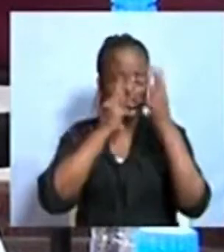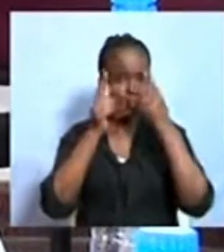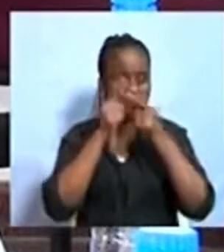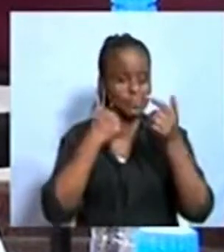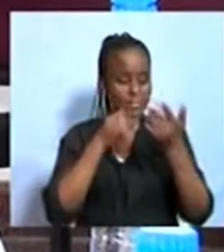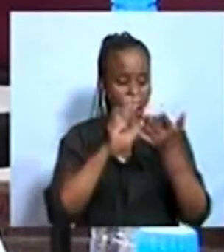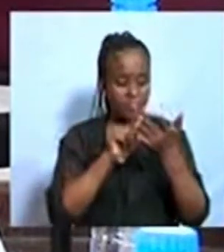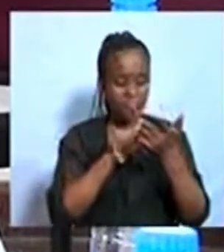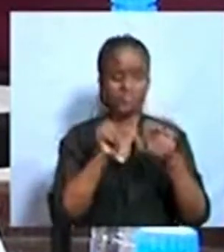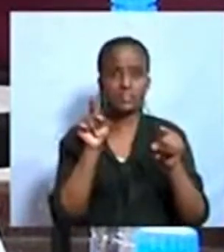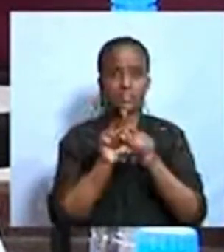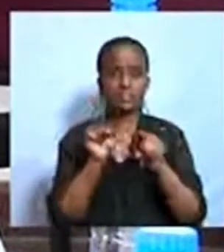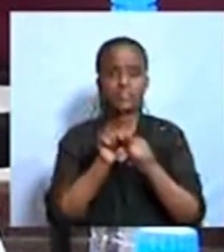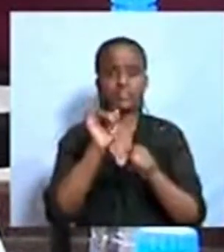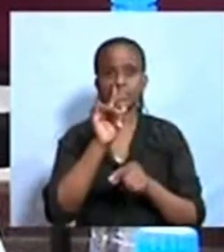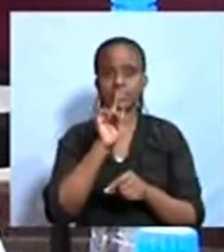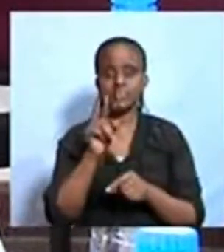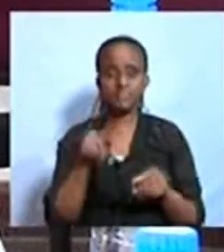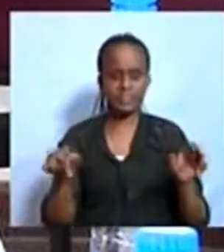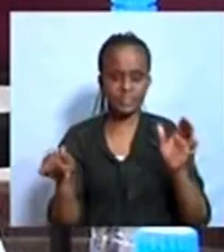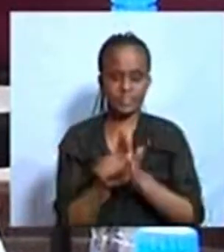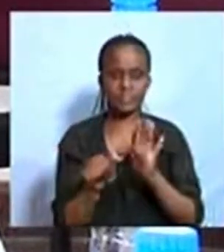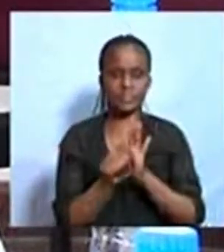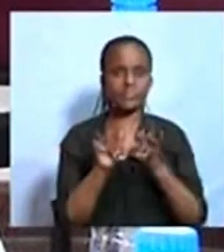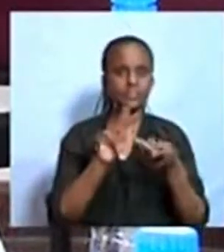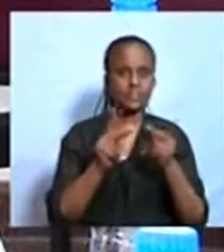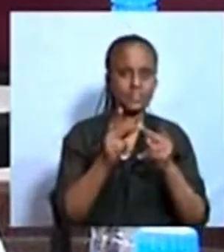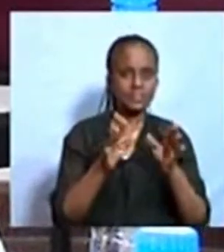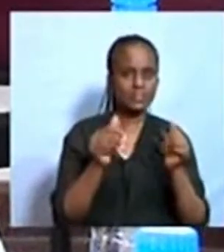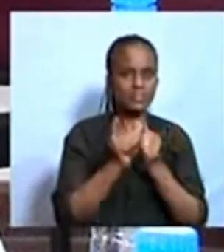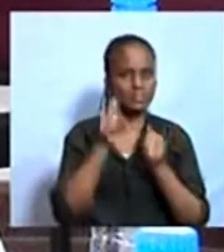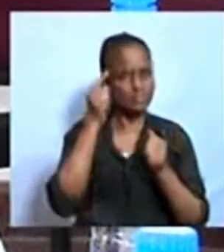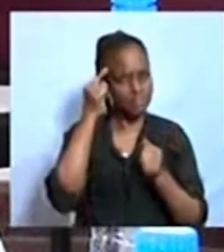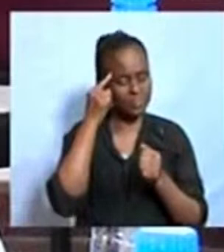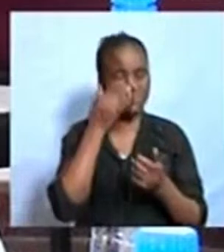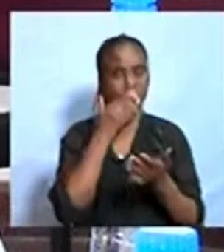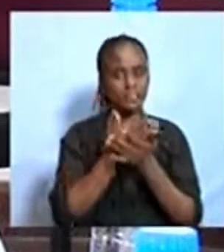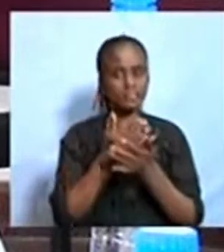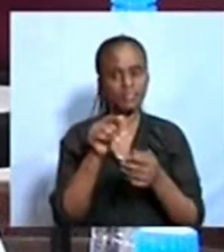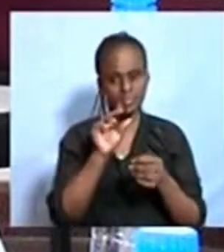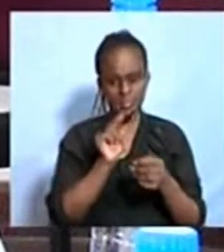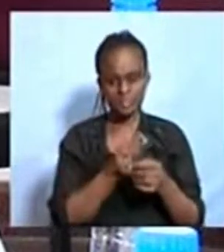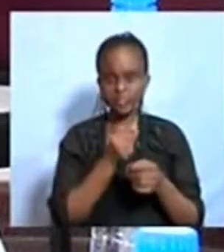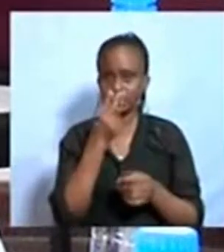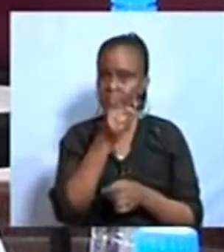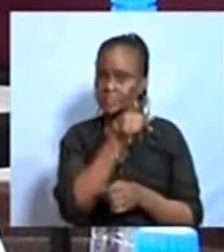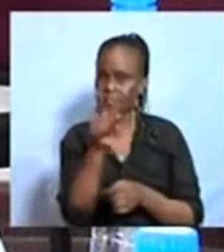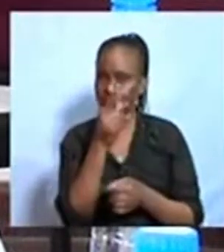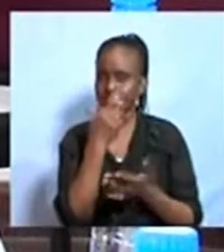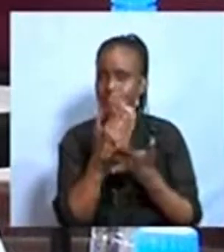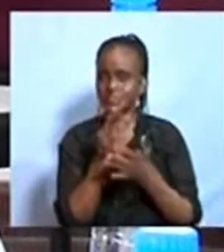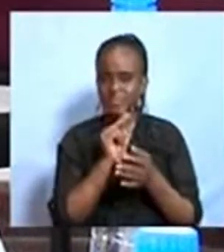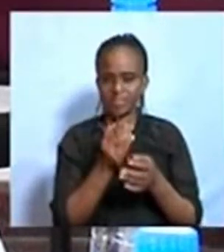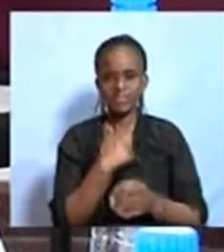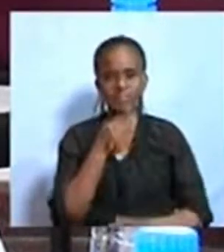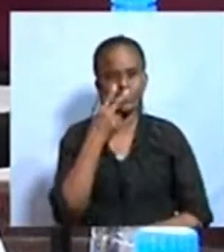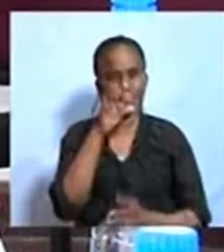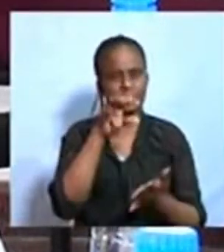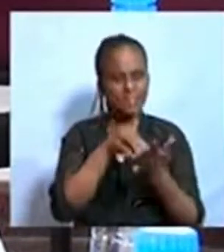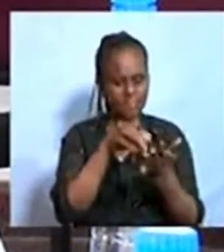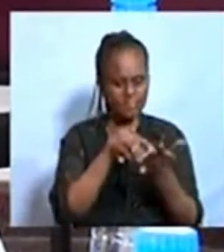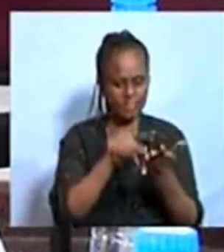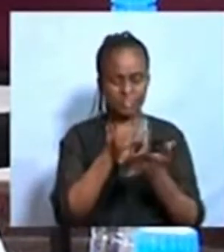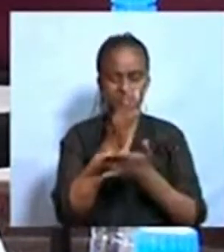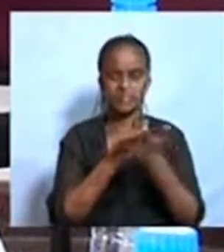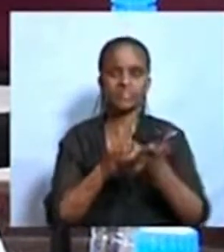indicated was, as much as the private partnership with the government is good, we need to look at sustainability. We have seen cases where